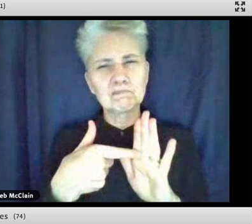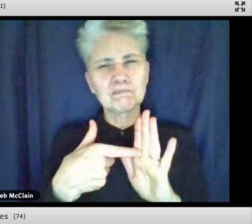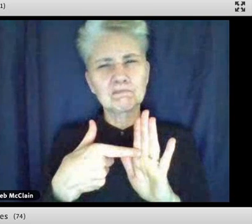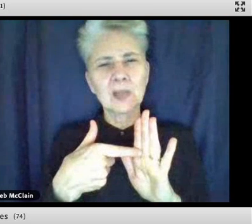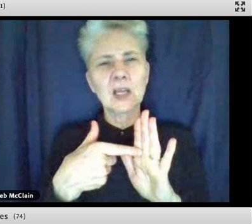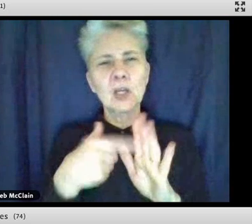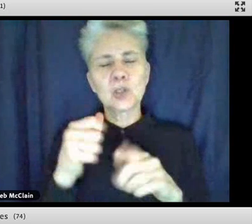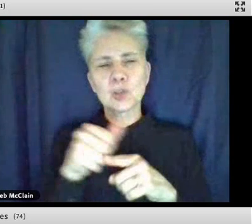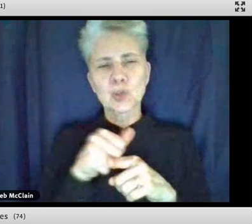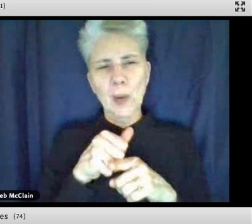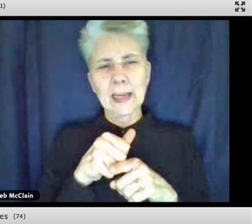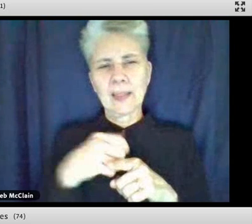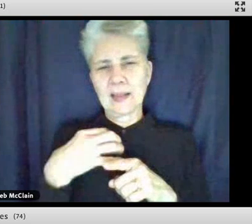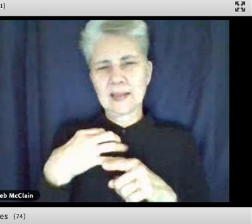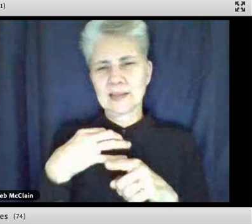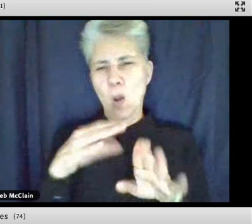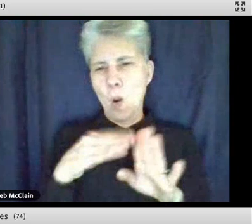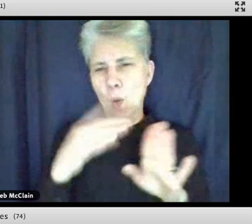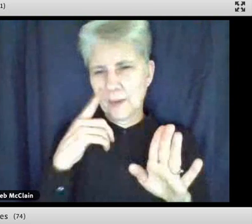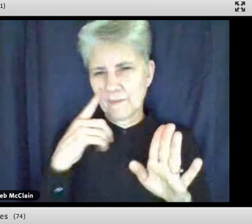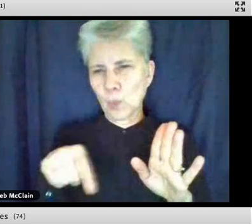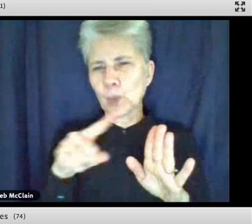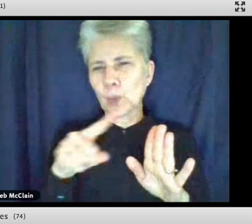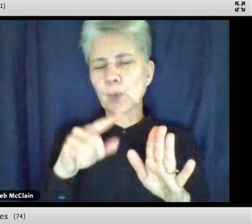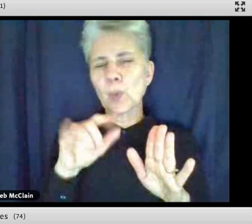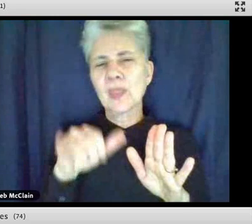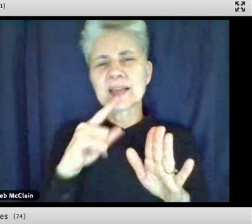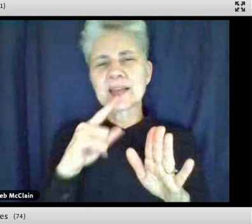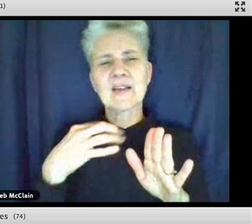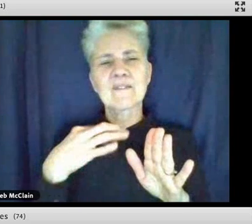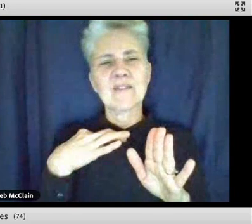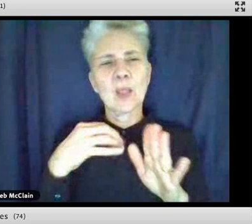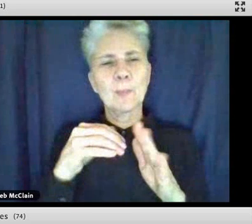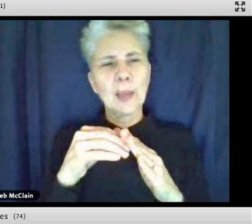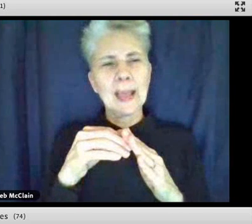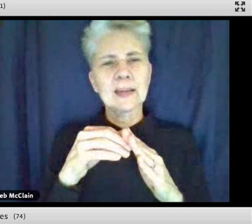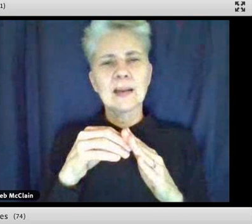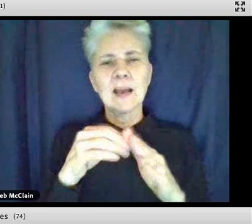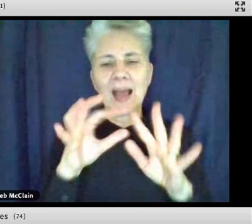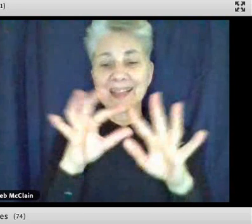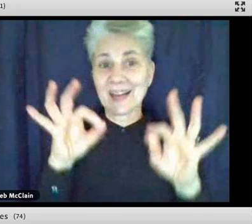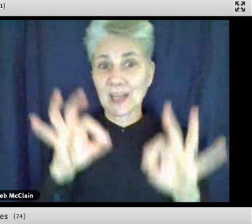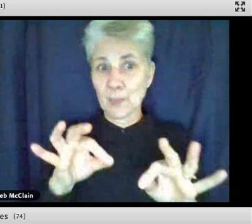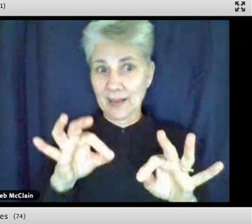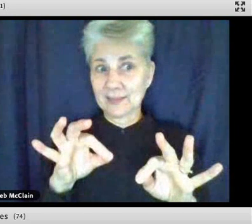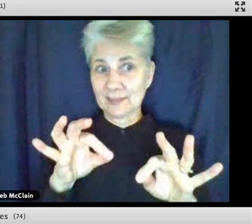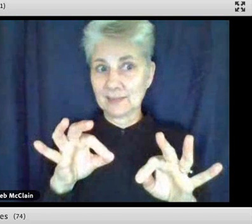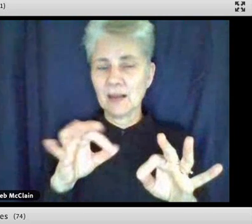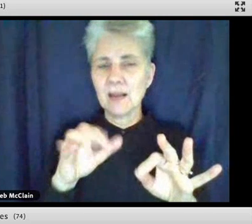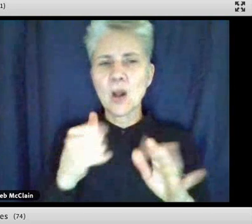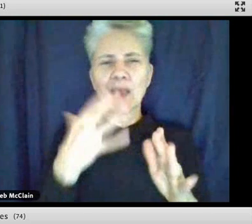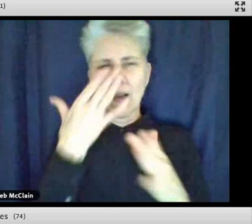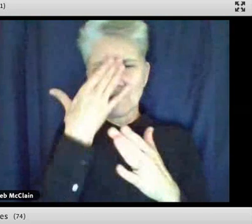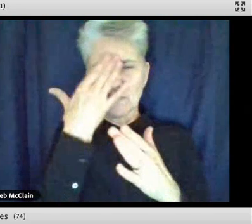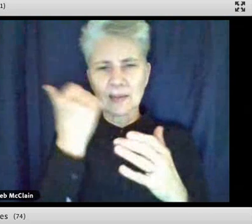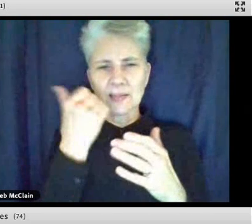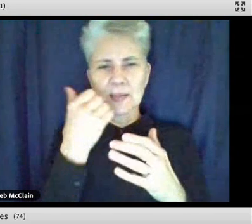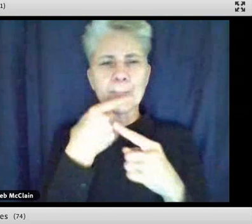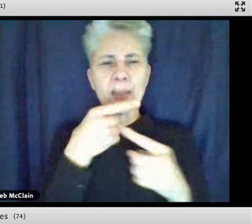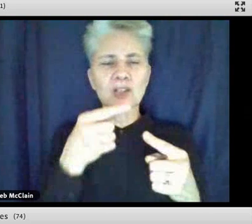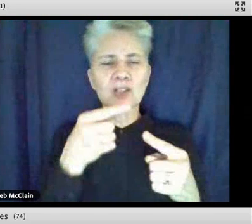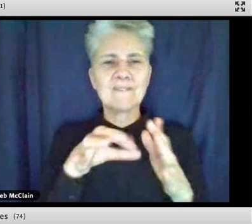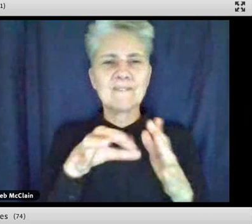you. And then this is available in a document. The other thing I forgot to mention, I just found this last night. For